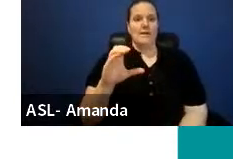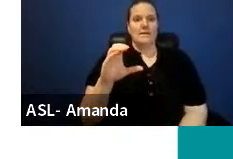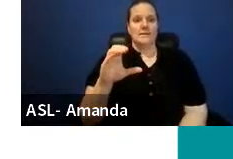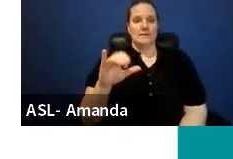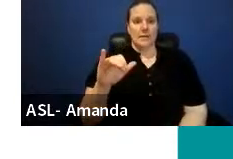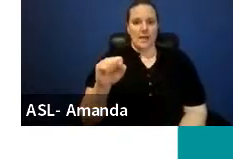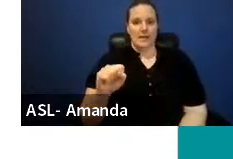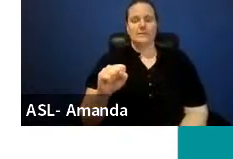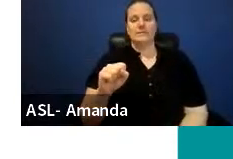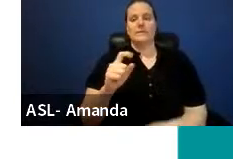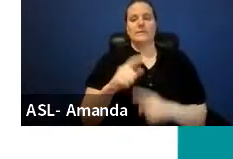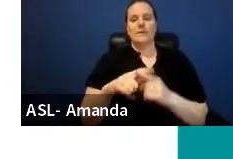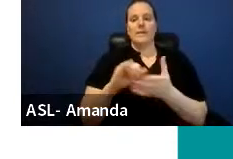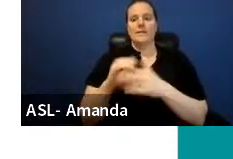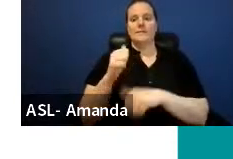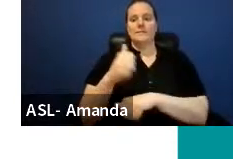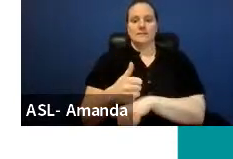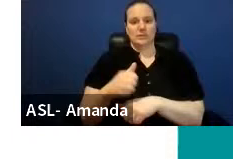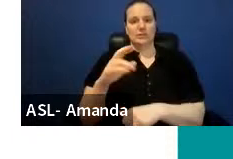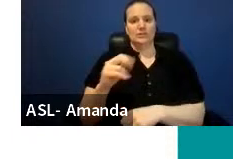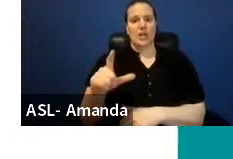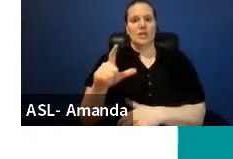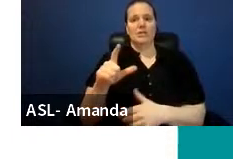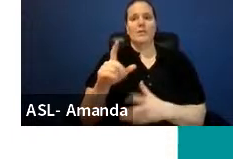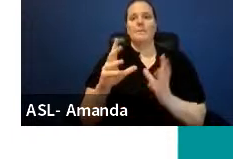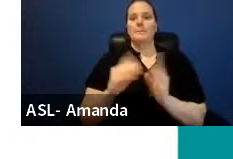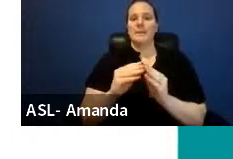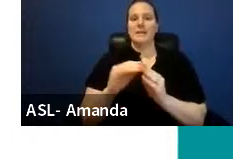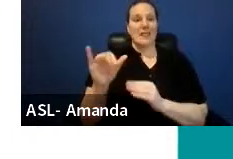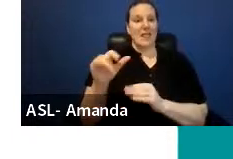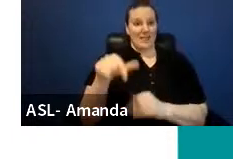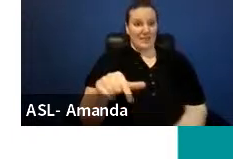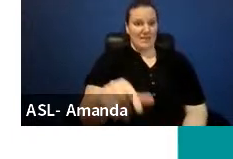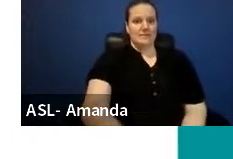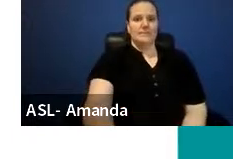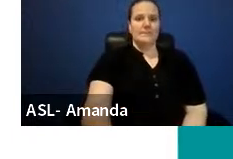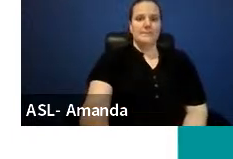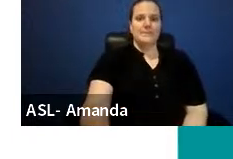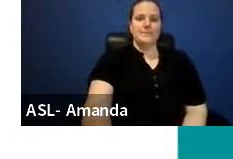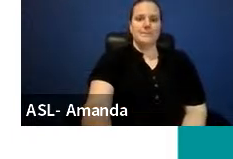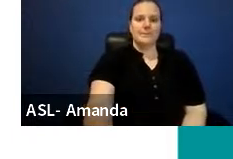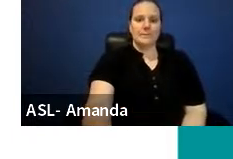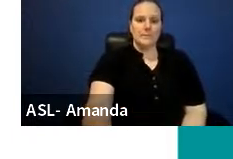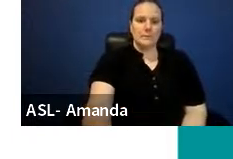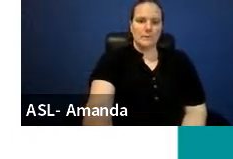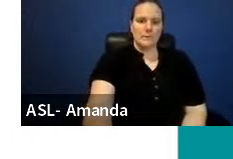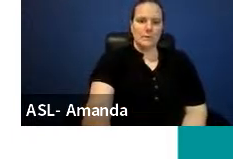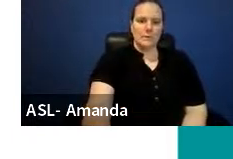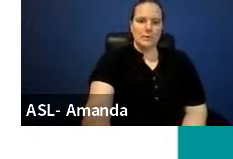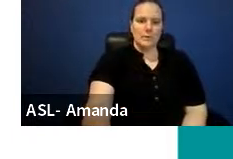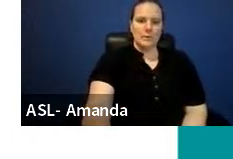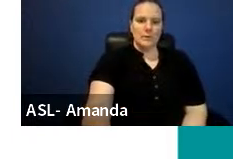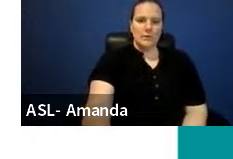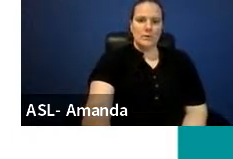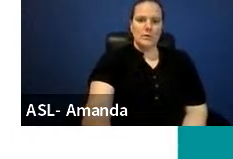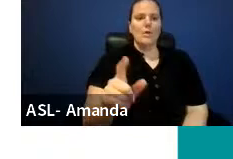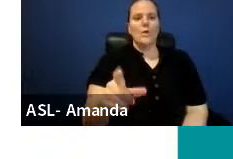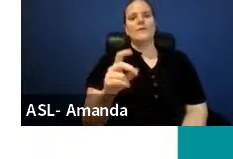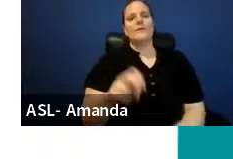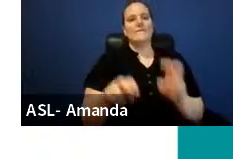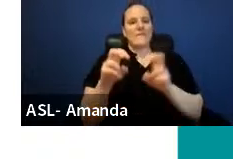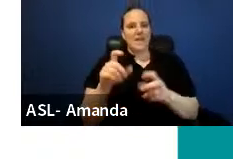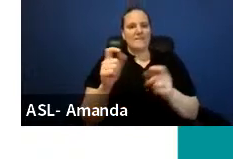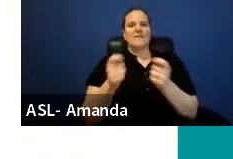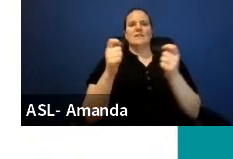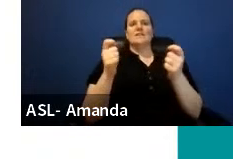on at the existing channels, such as meetings like this, going to fairs and festivals, holding briefings and office